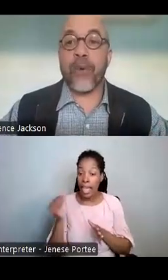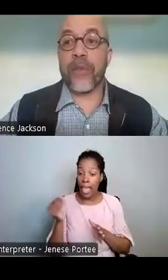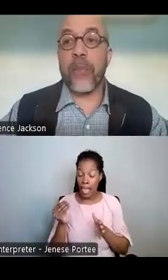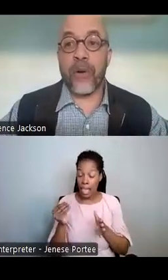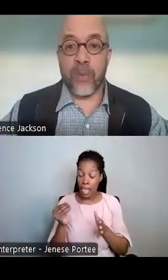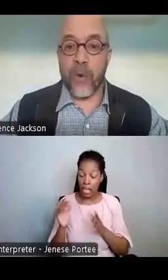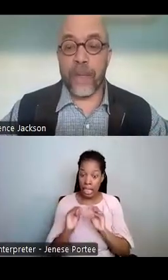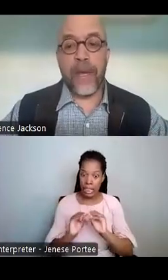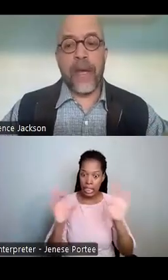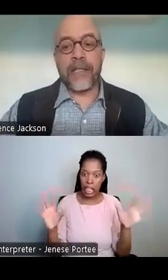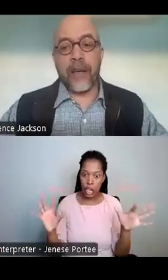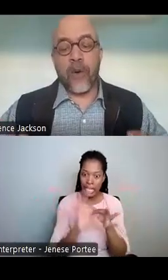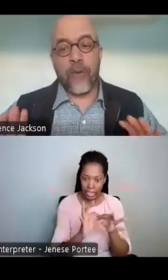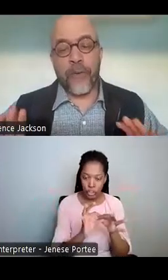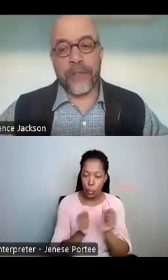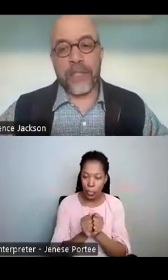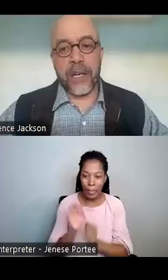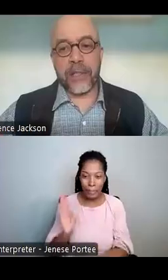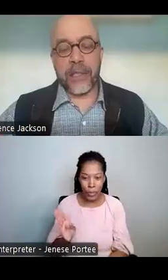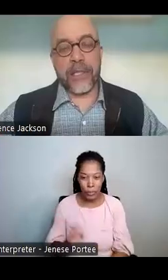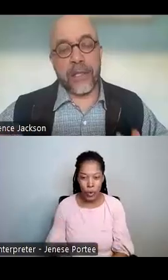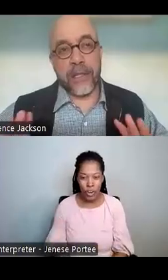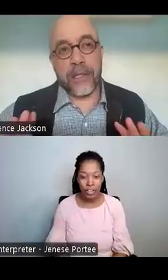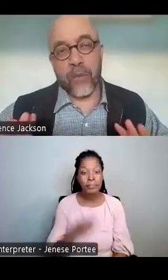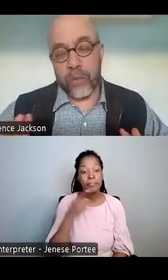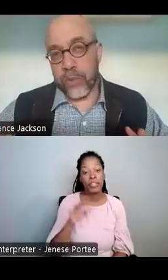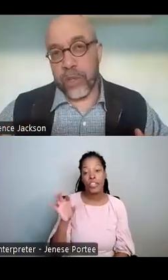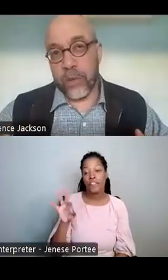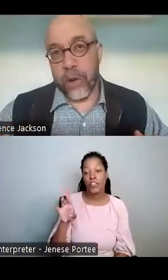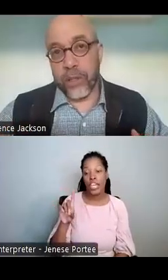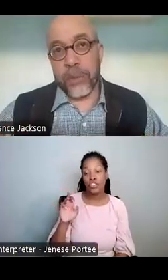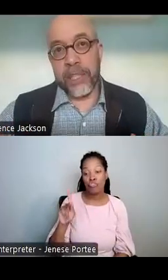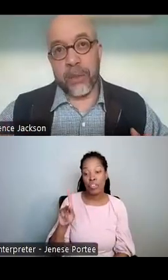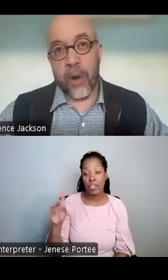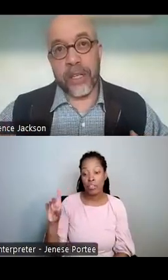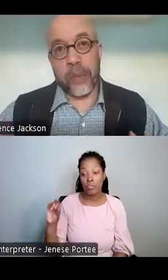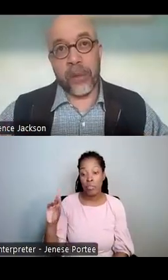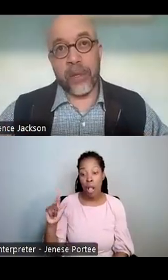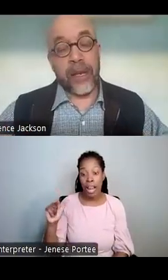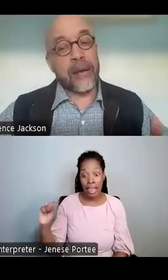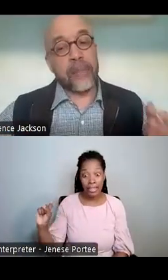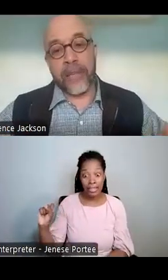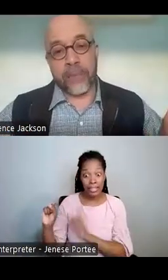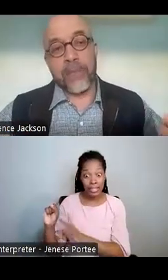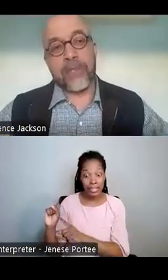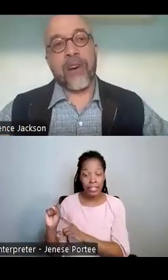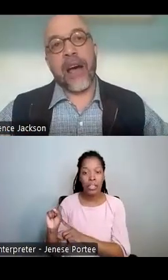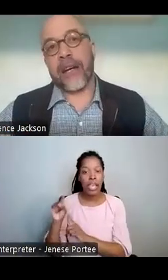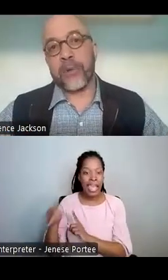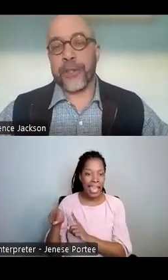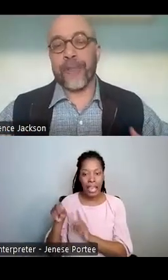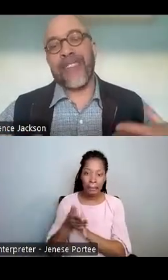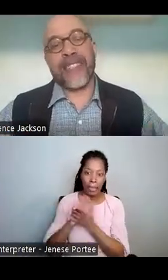tie with Baltimore. So Frederick Douglass is, ultimately going to wind up being like Mr.